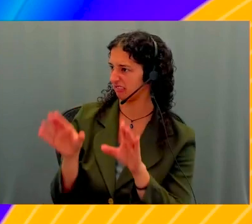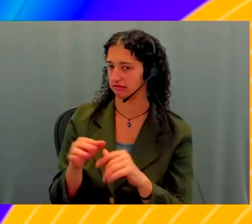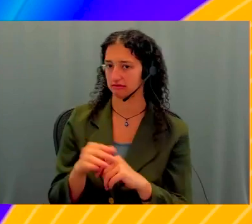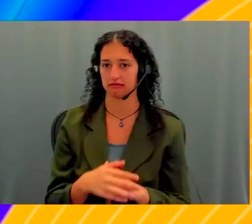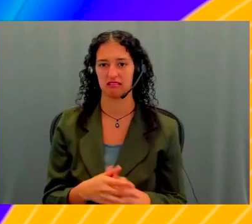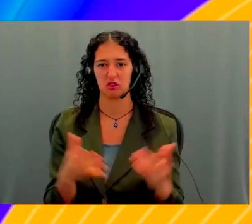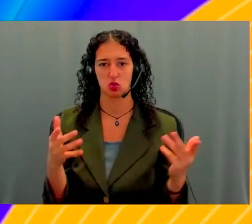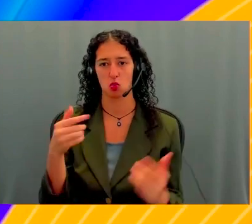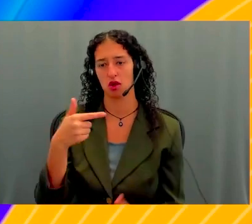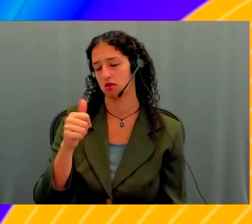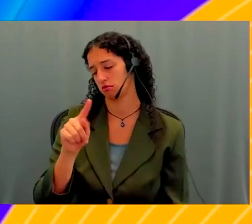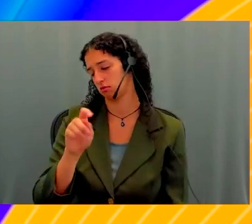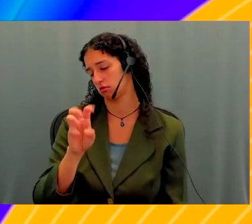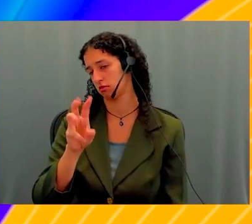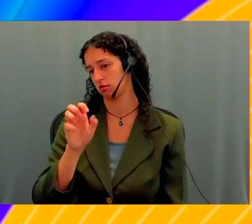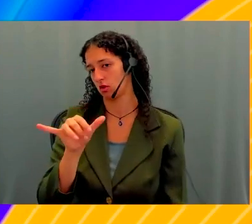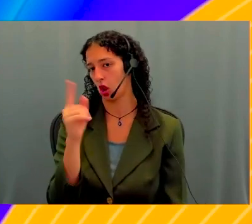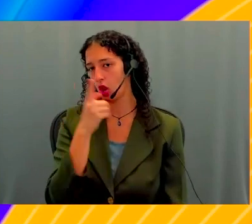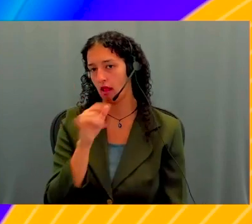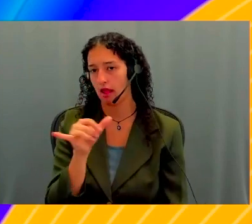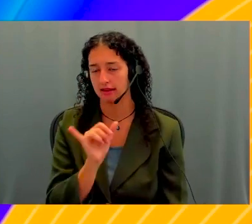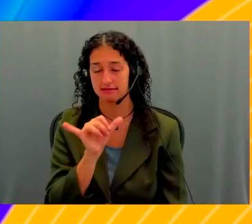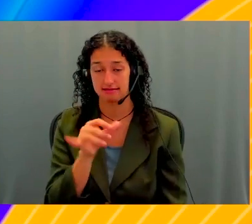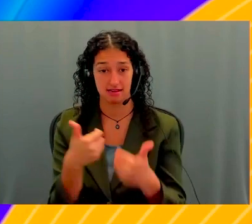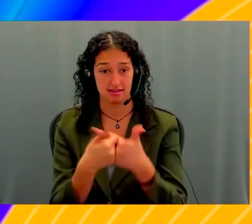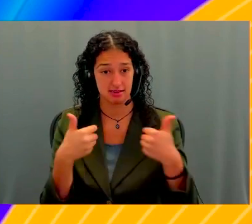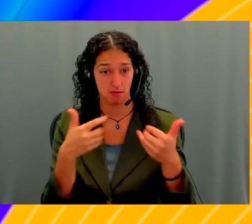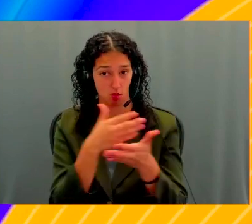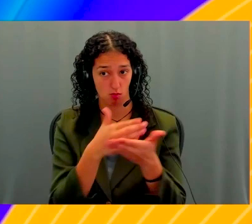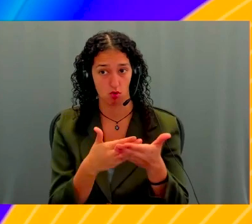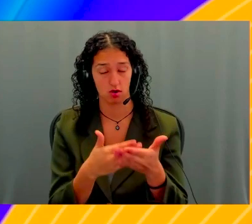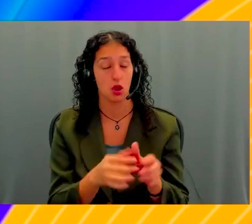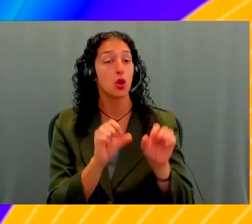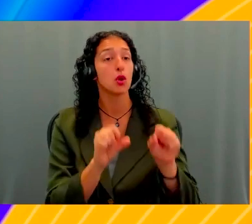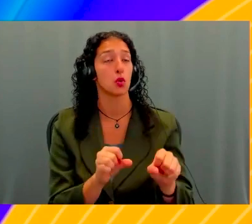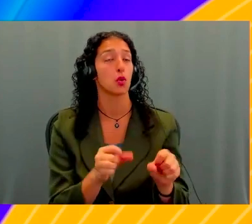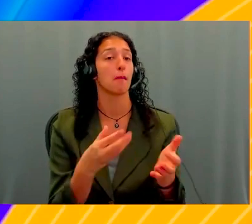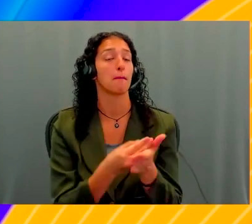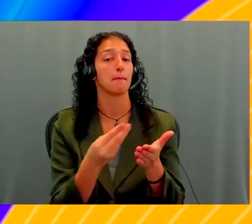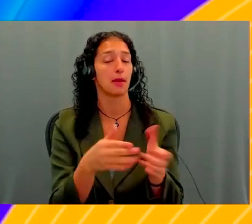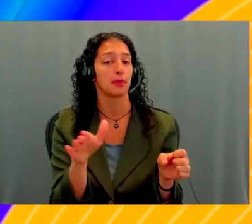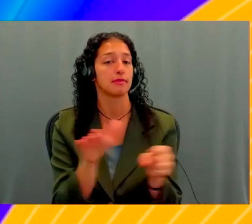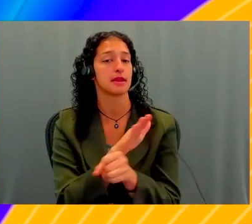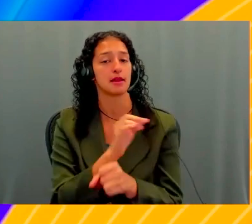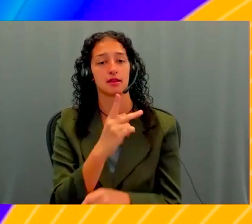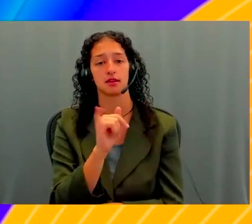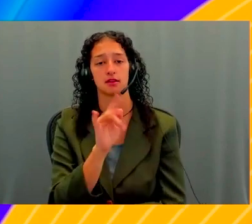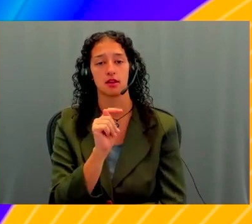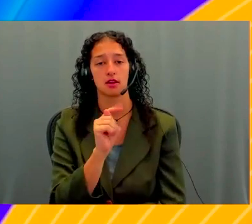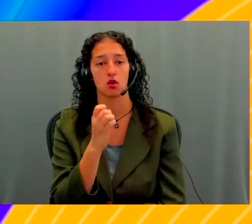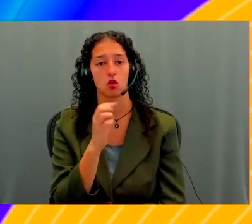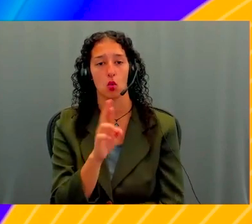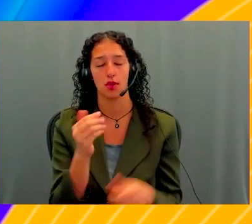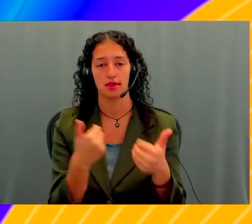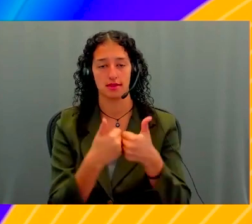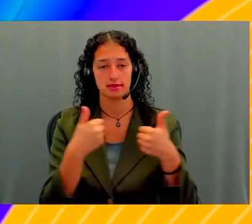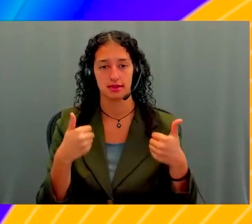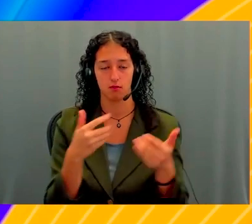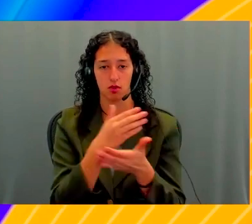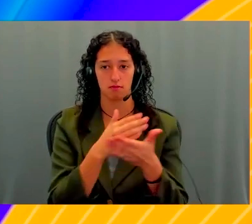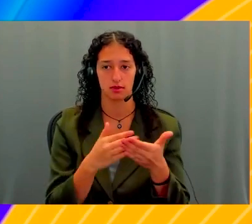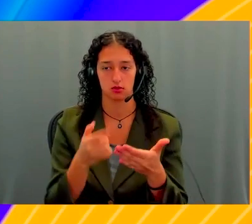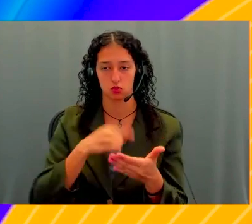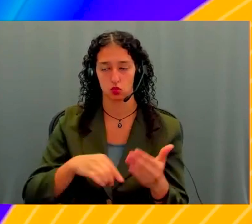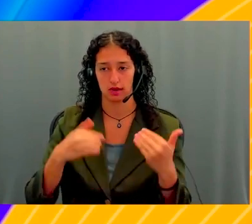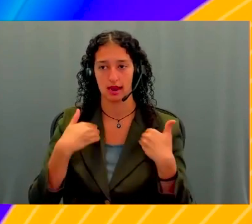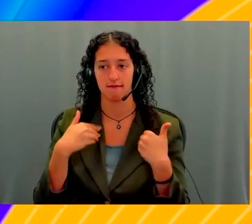come with the gateway, or is that a separate piece? You can buy the entire kit. It's Okay. a separate piece. We've got options between a wired and a wireless